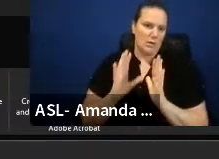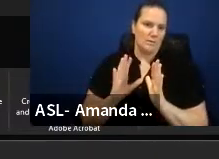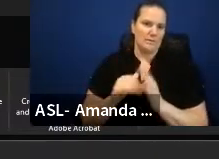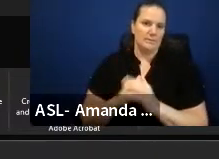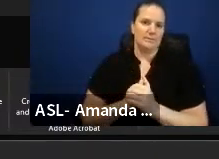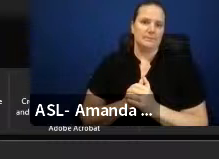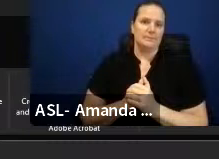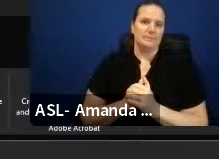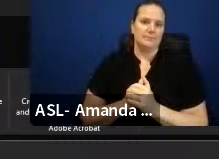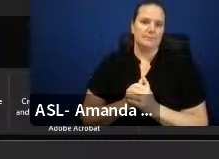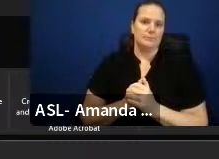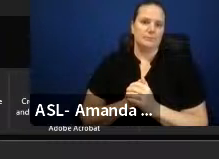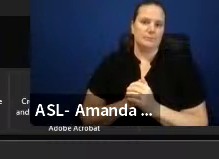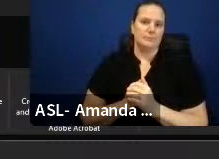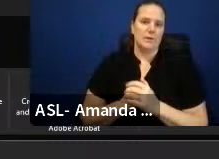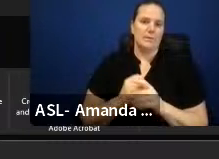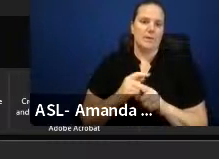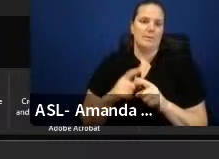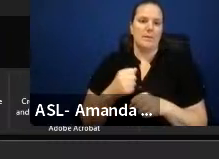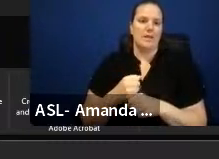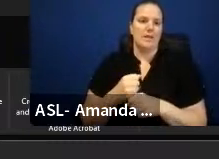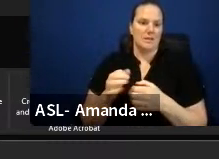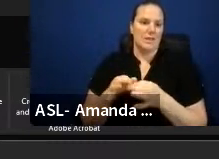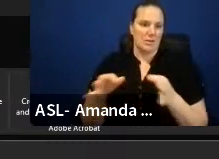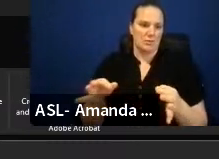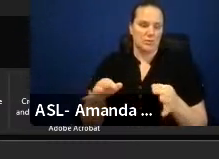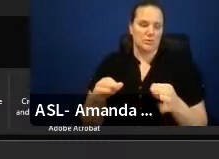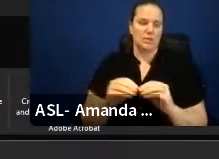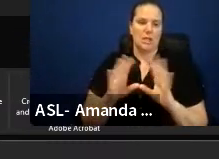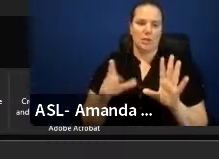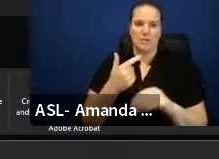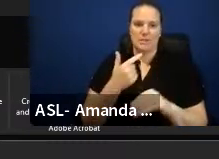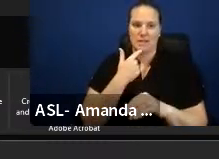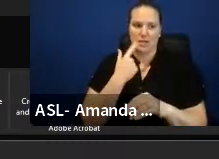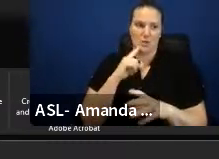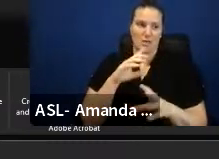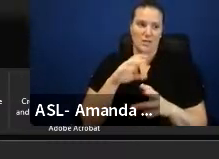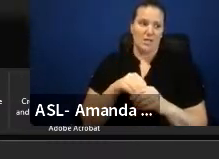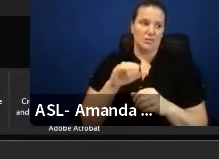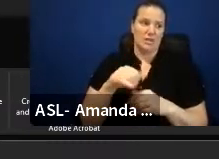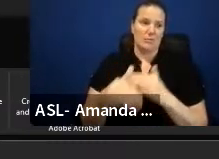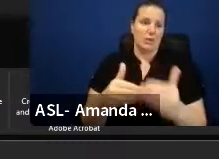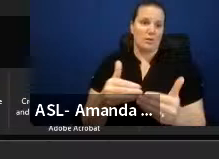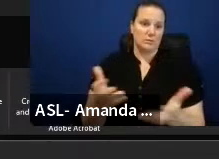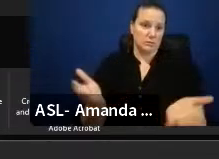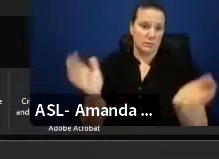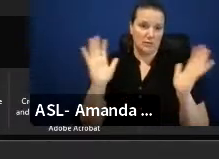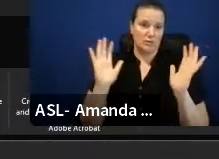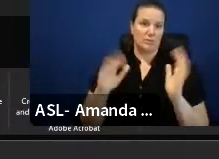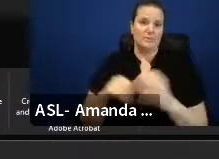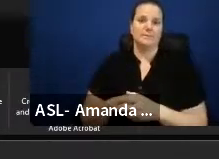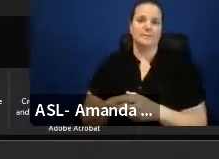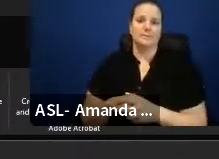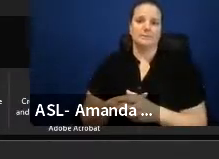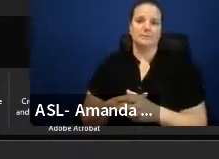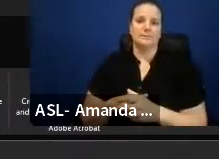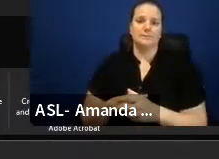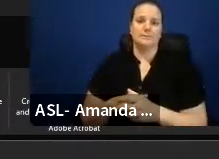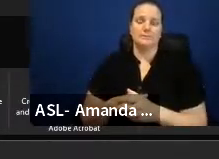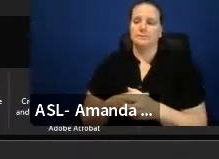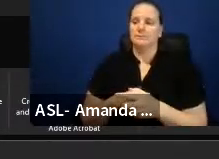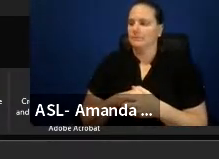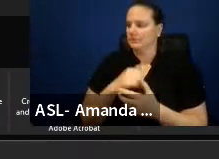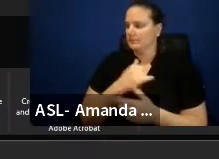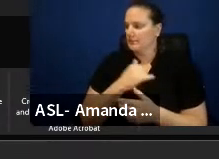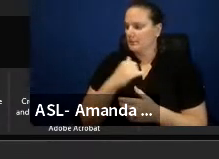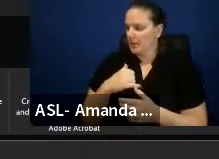the language very clearly state that you're engaged in that process. Yeah. That's all. Mayor Ann?